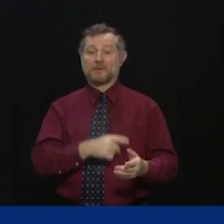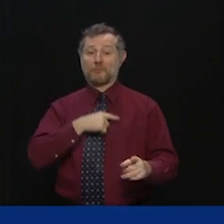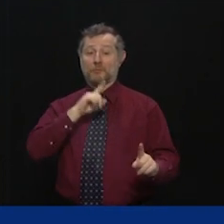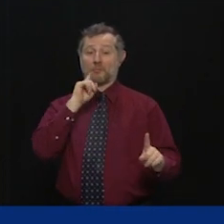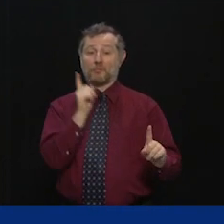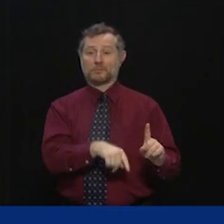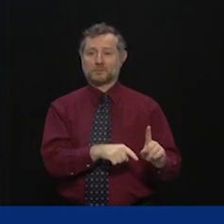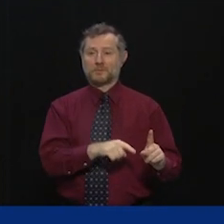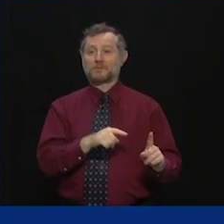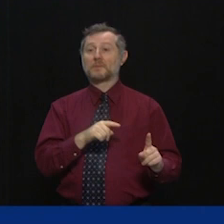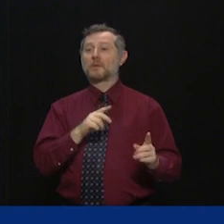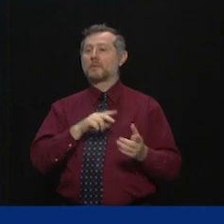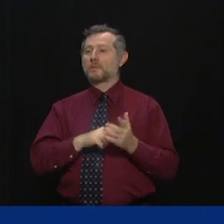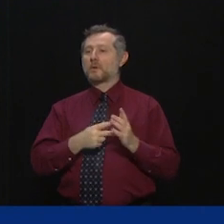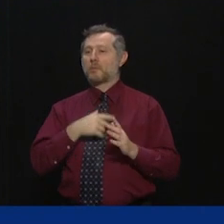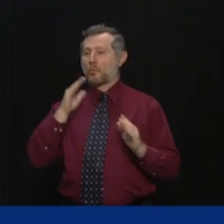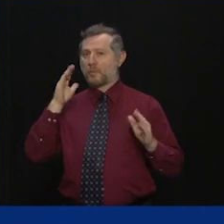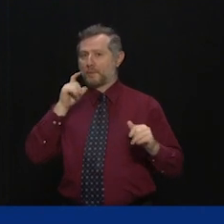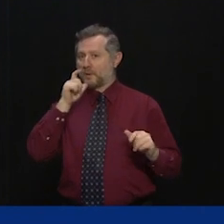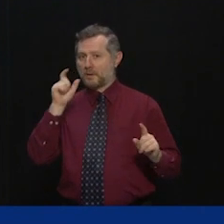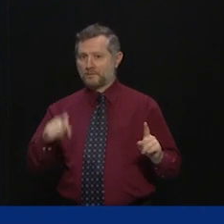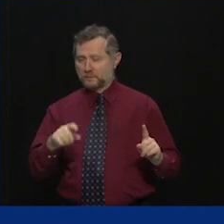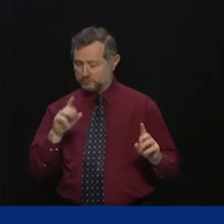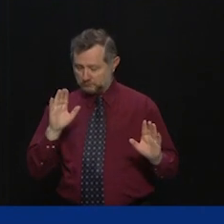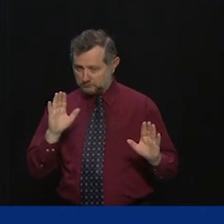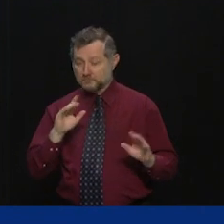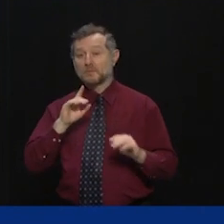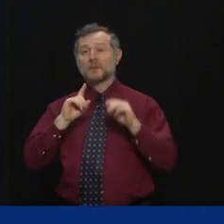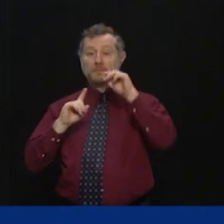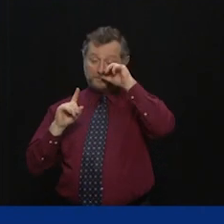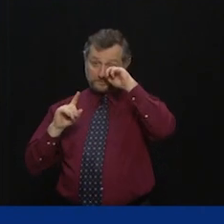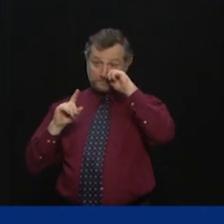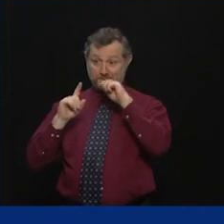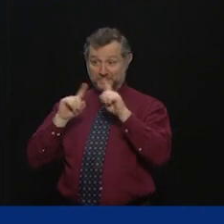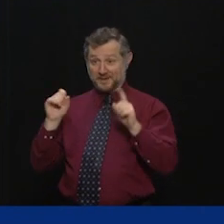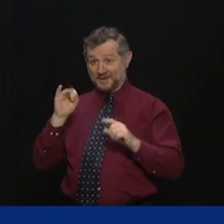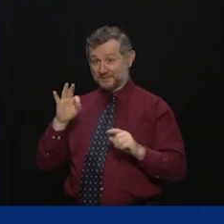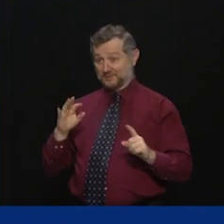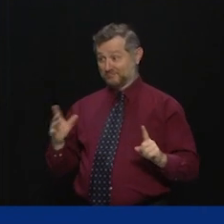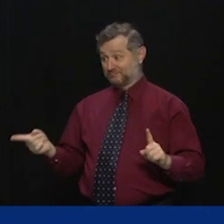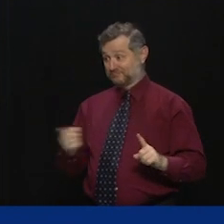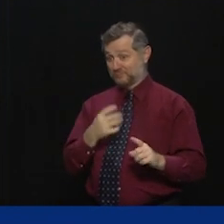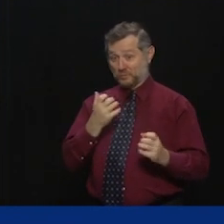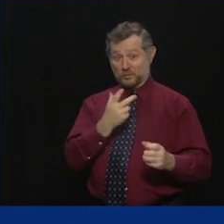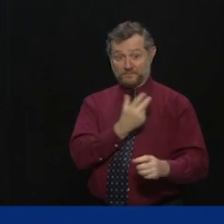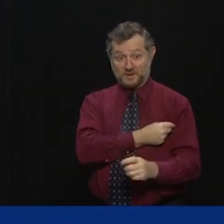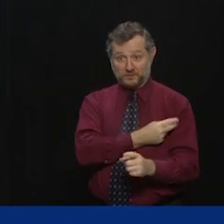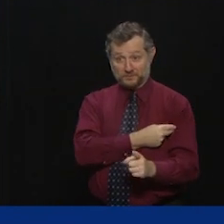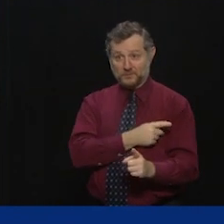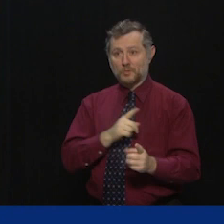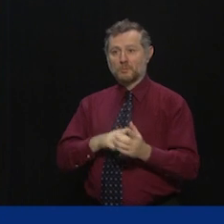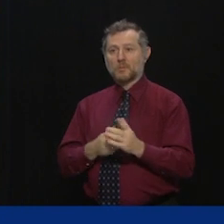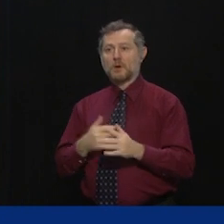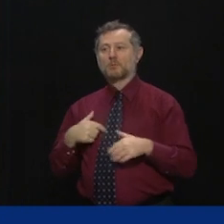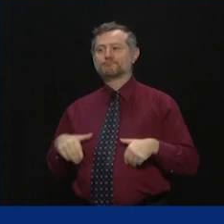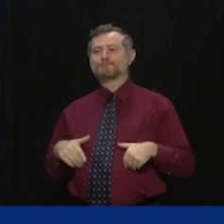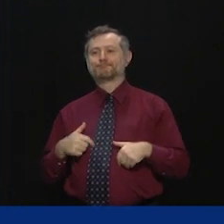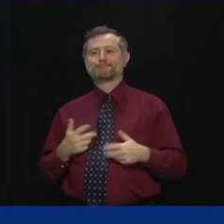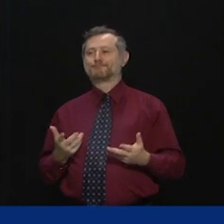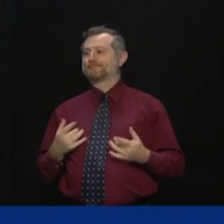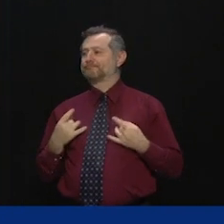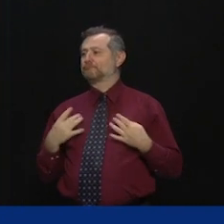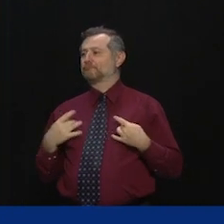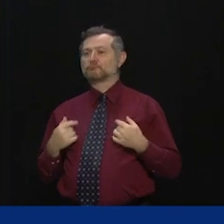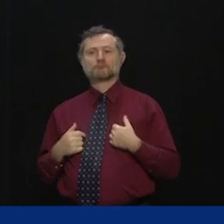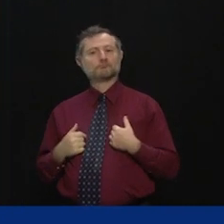do this. I don't have to do this if people will get vaccinated. There's plenty of hours left in the day. But I also know I need